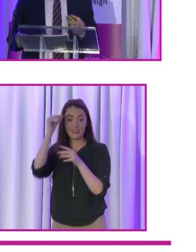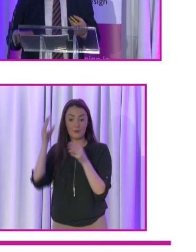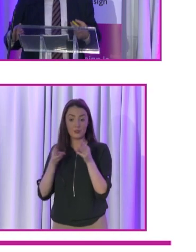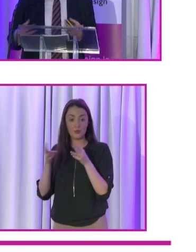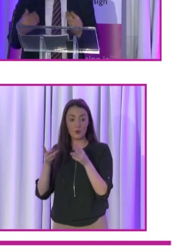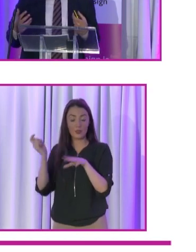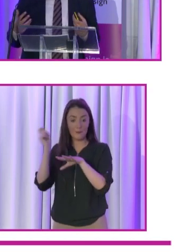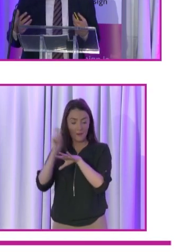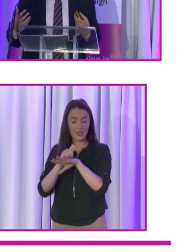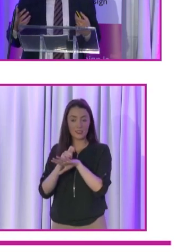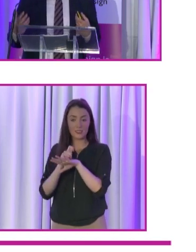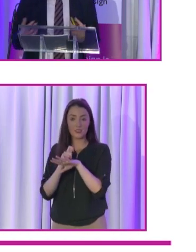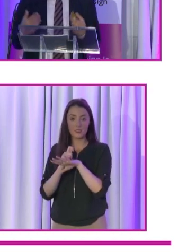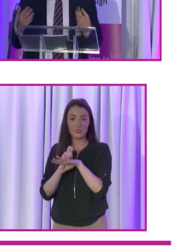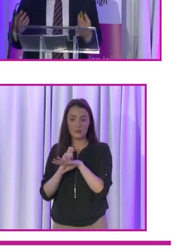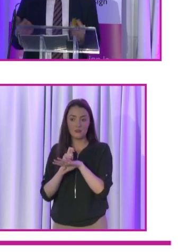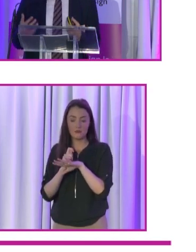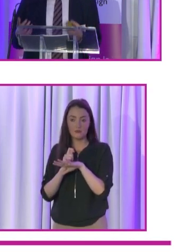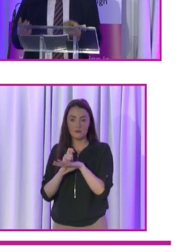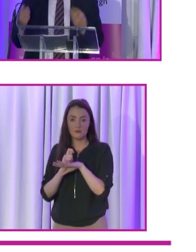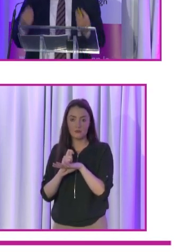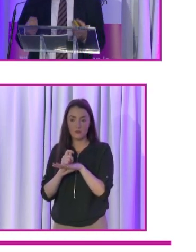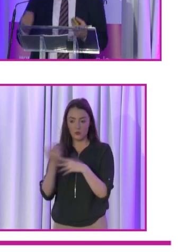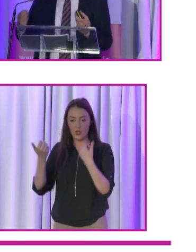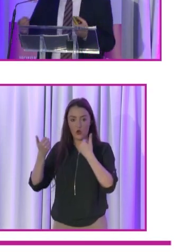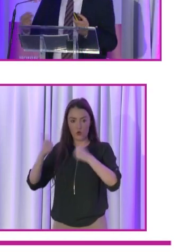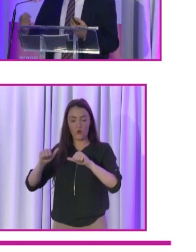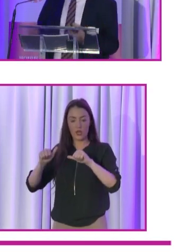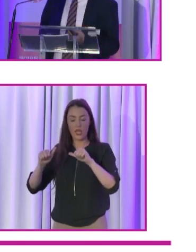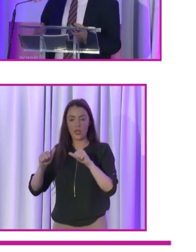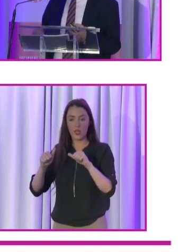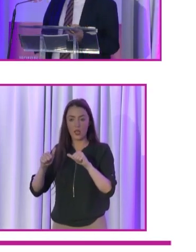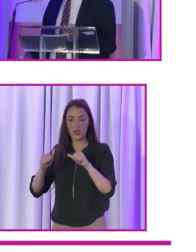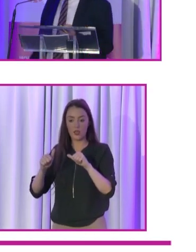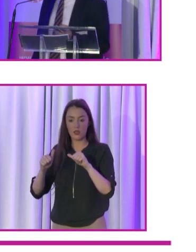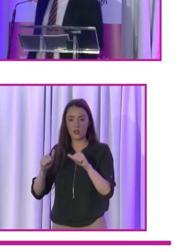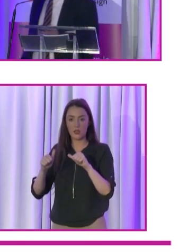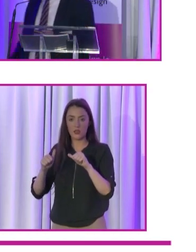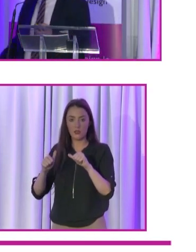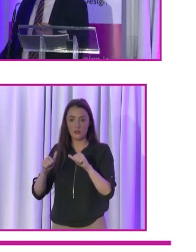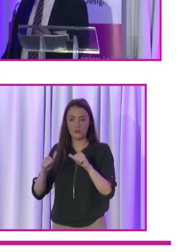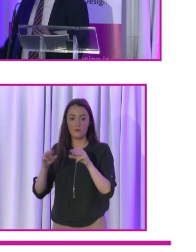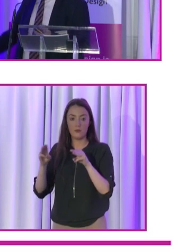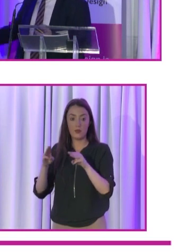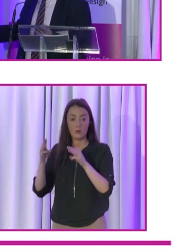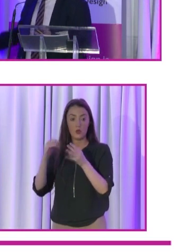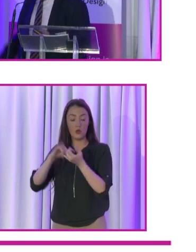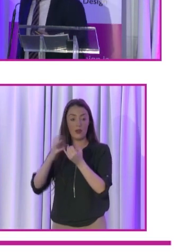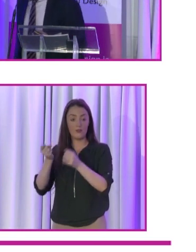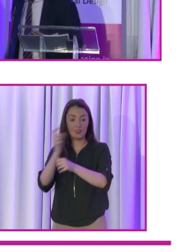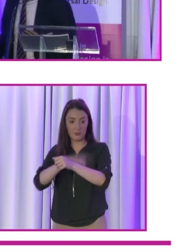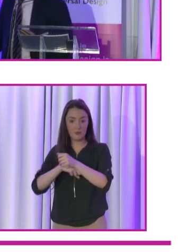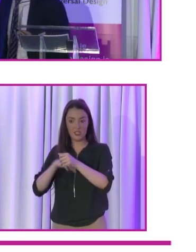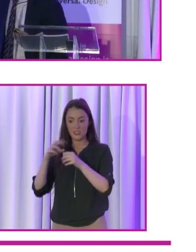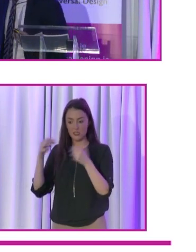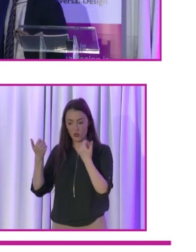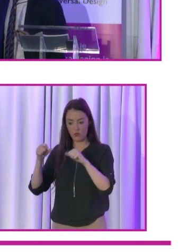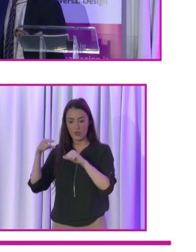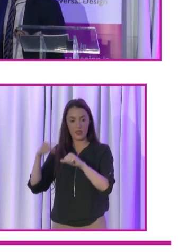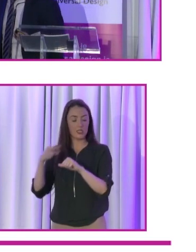those that are defined and agreed with persons with disabilities. So some of